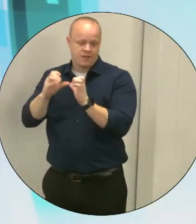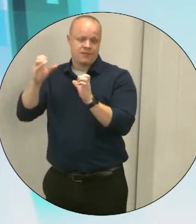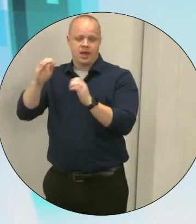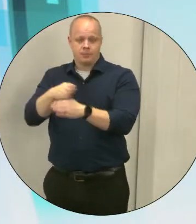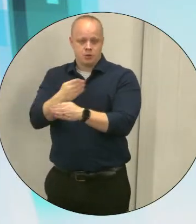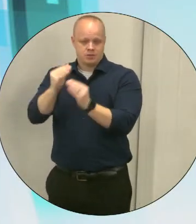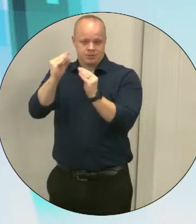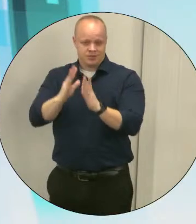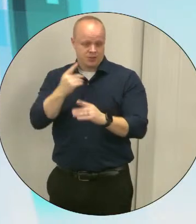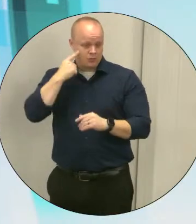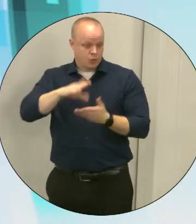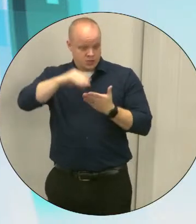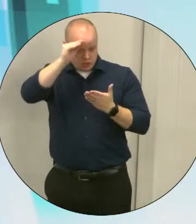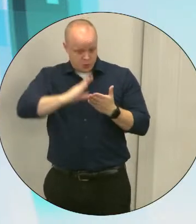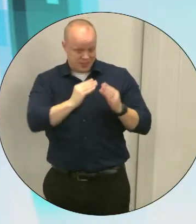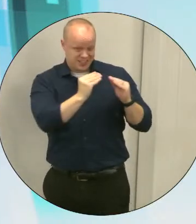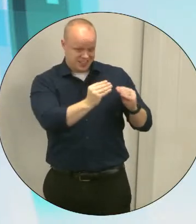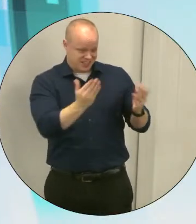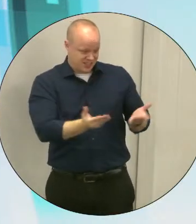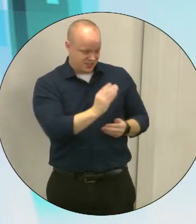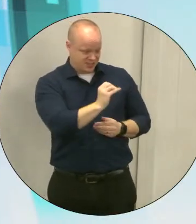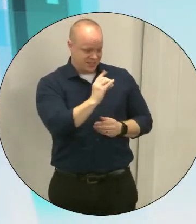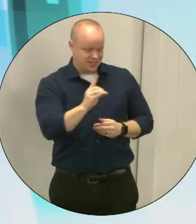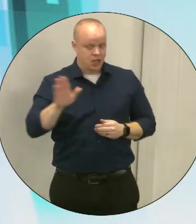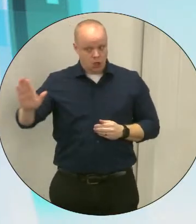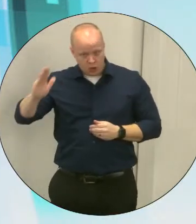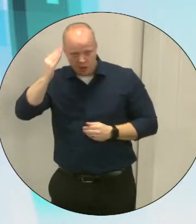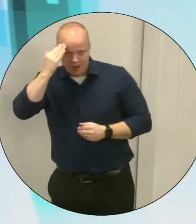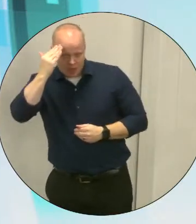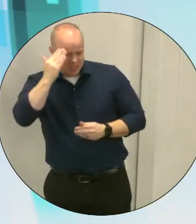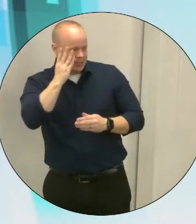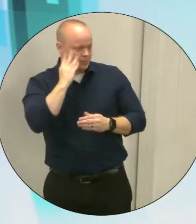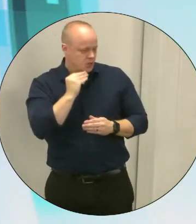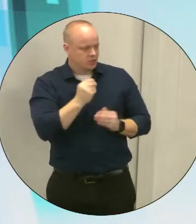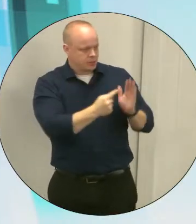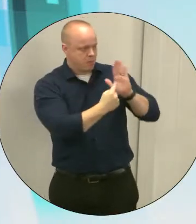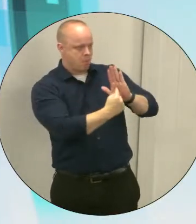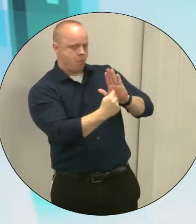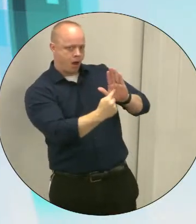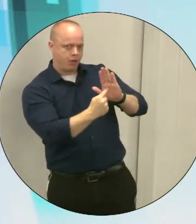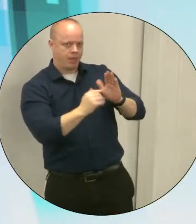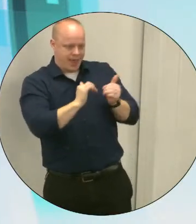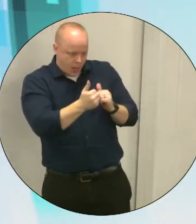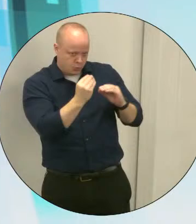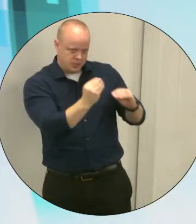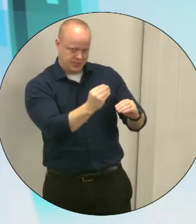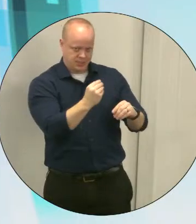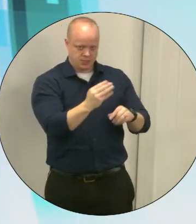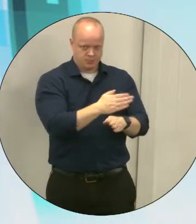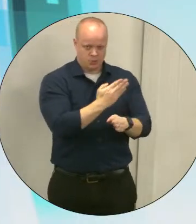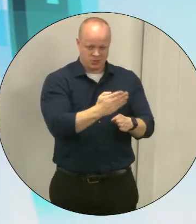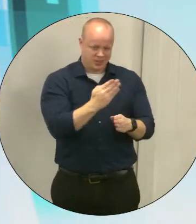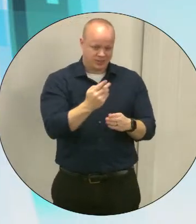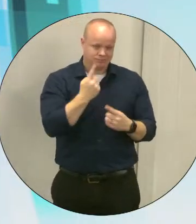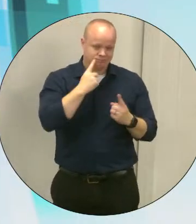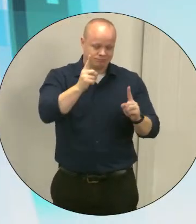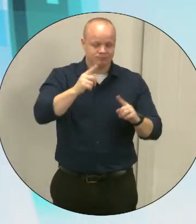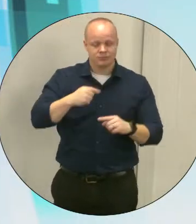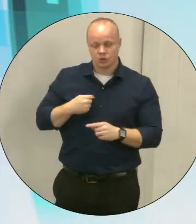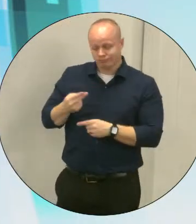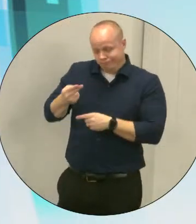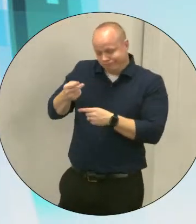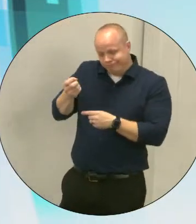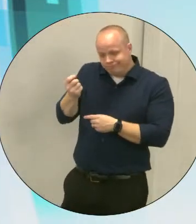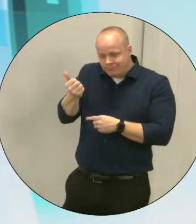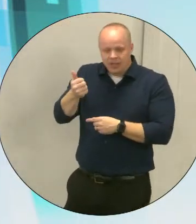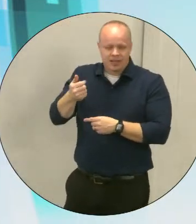do my student teaching in CCSD. Her knowledge and experience gave me a model of how to teach music effectively. Here's a little glimpse into my 17-year career as